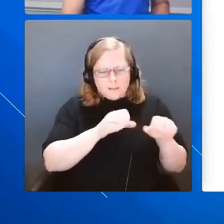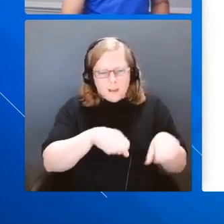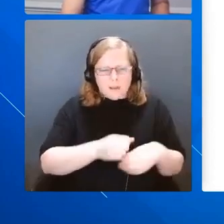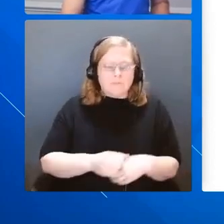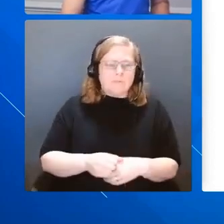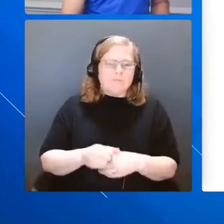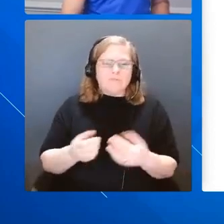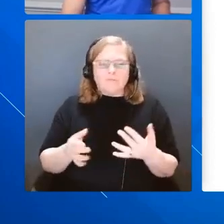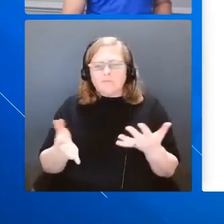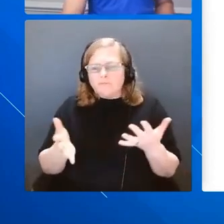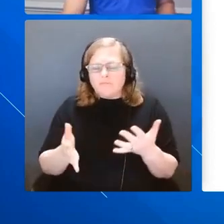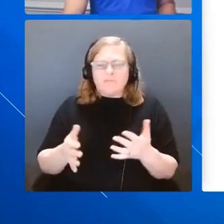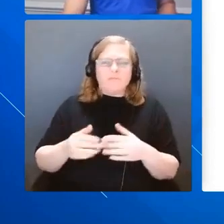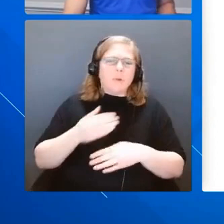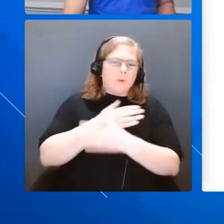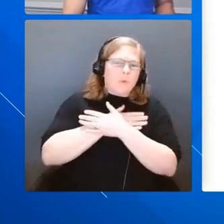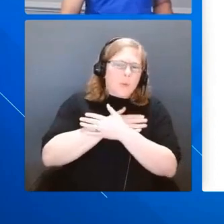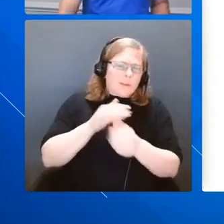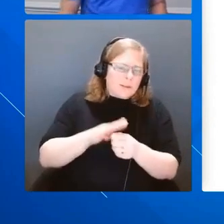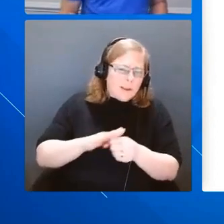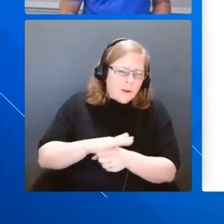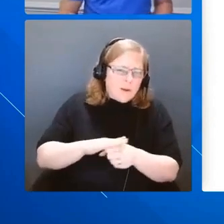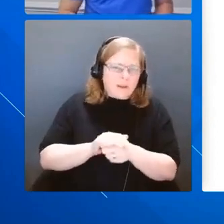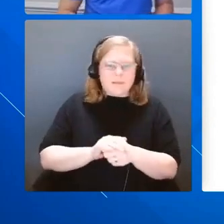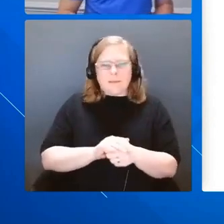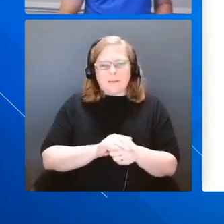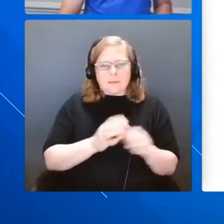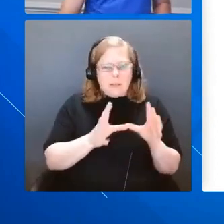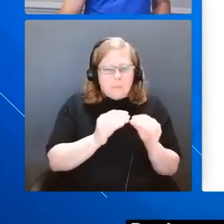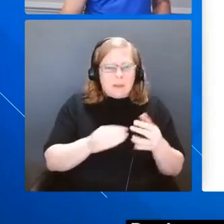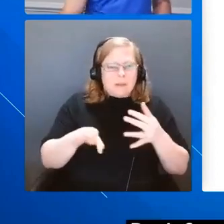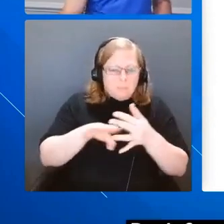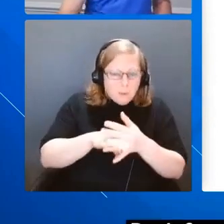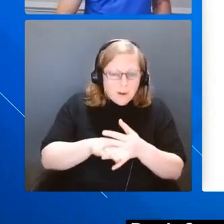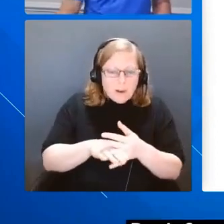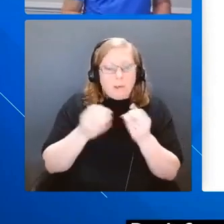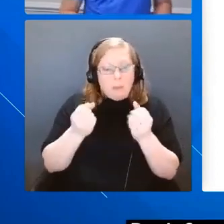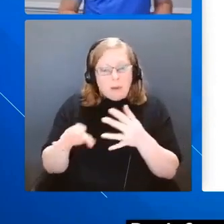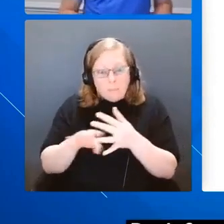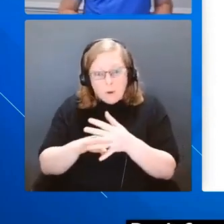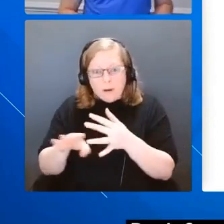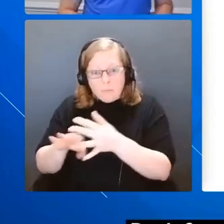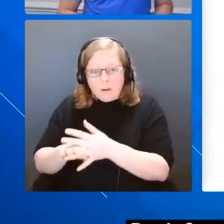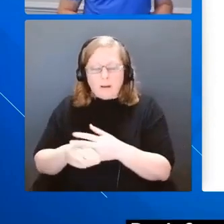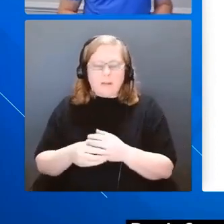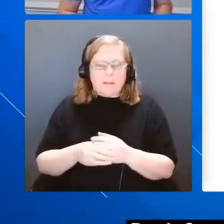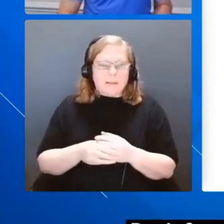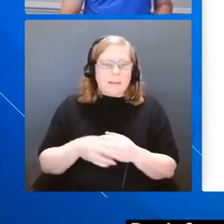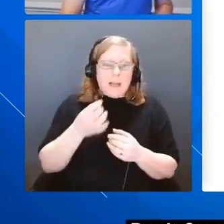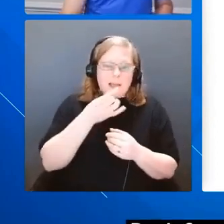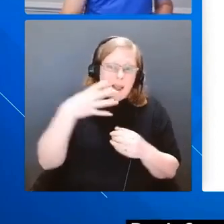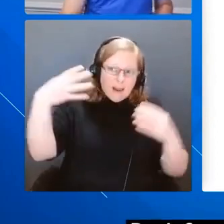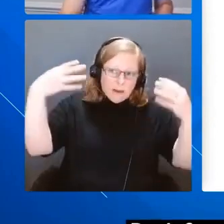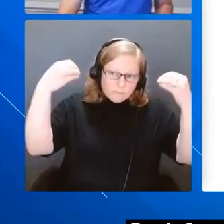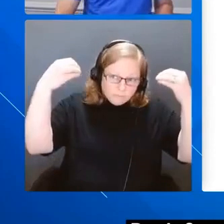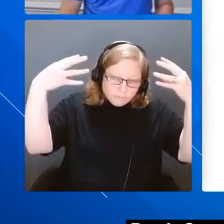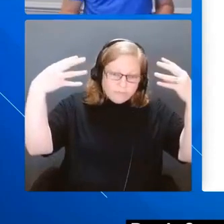break time between sessions. Don't forget nice neutral lighting. and not overpowering